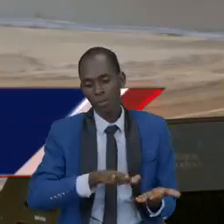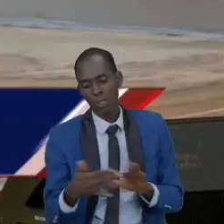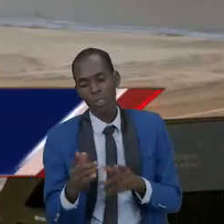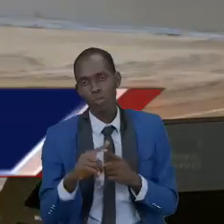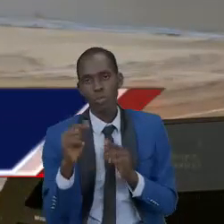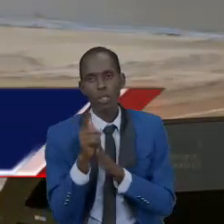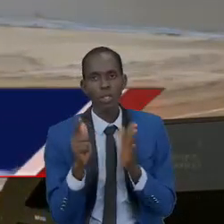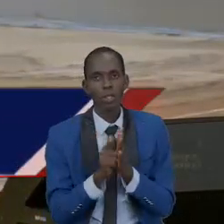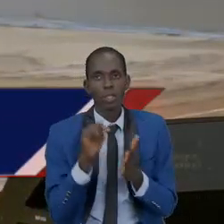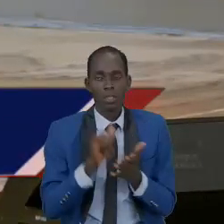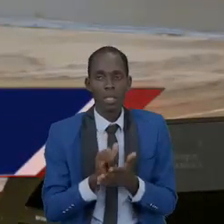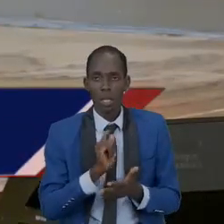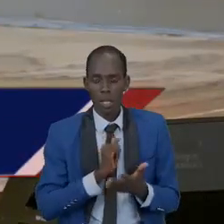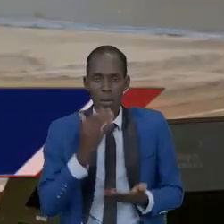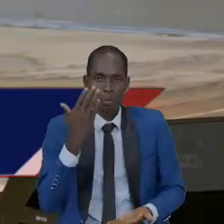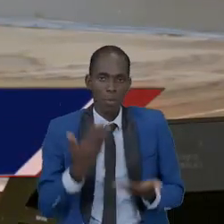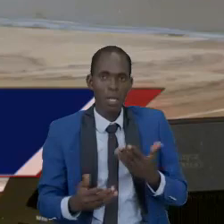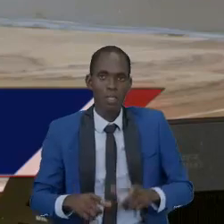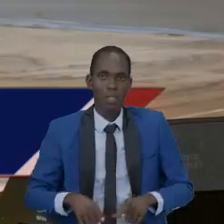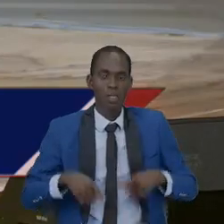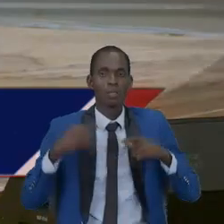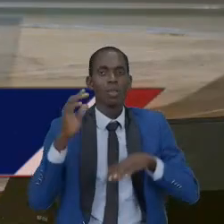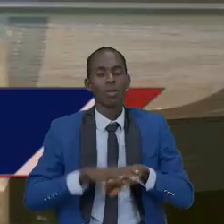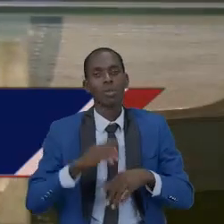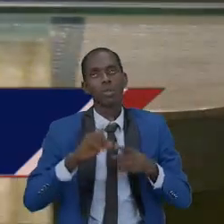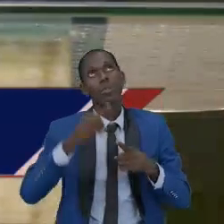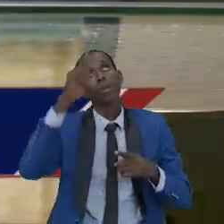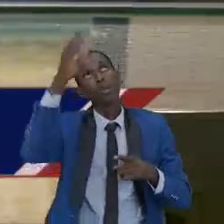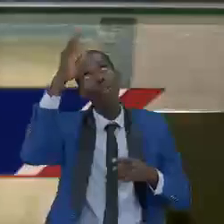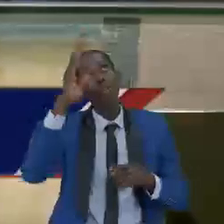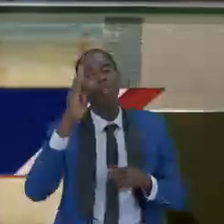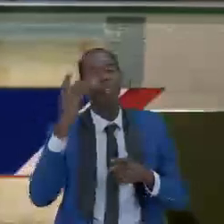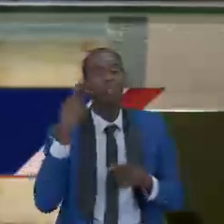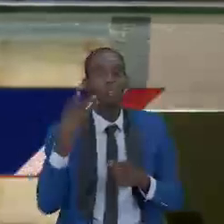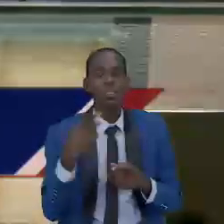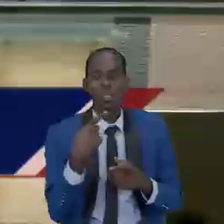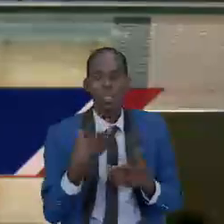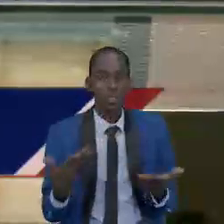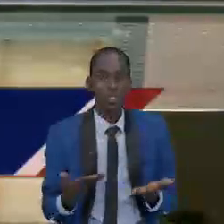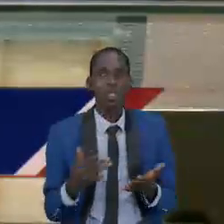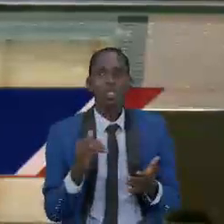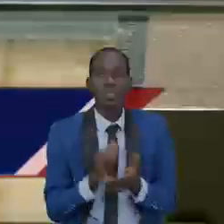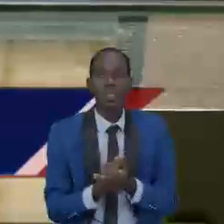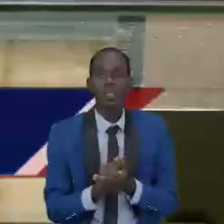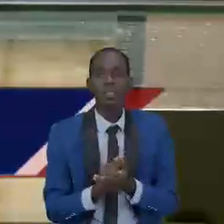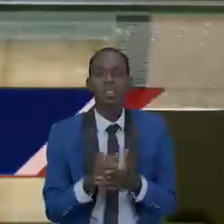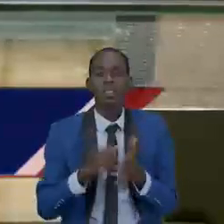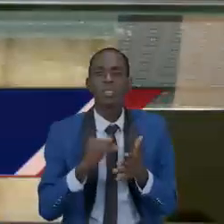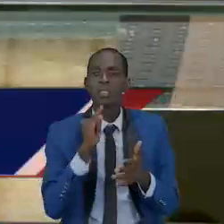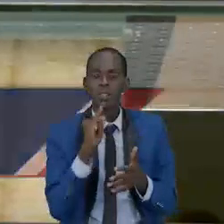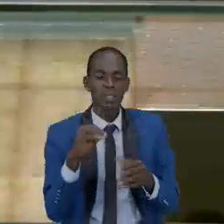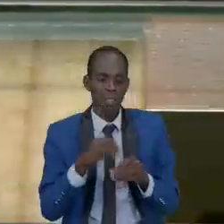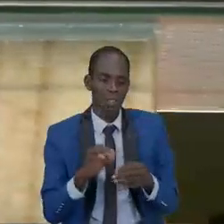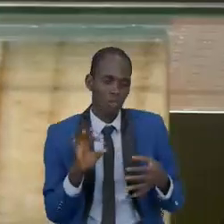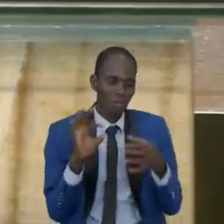that I might live unto God. He says it's our faith in Christ, it's the connection with